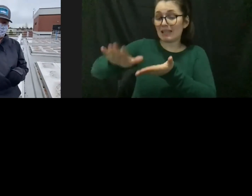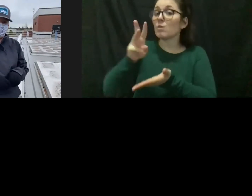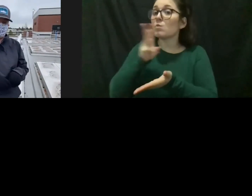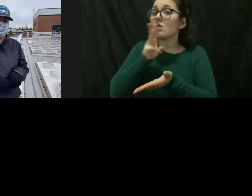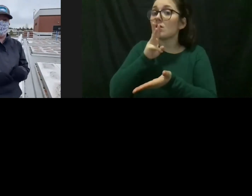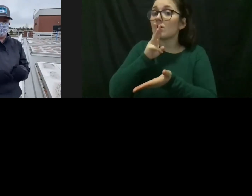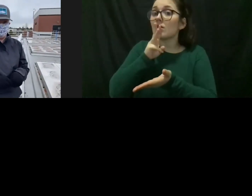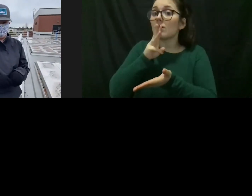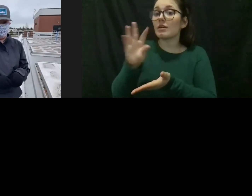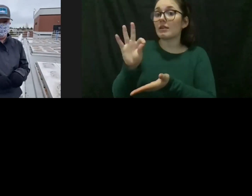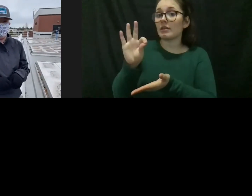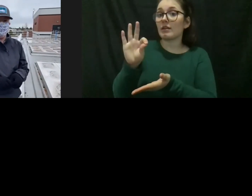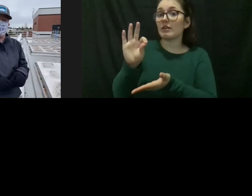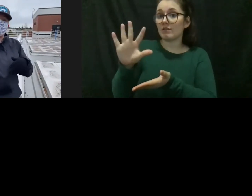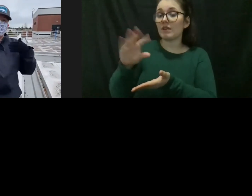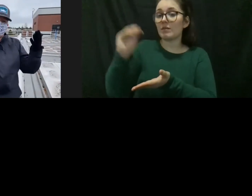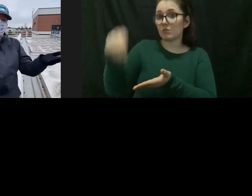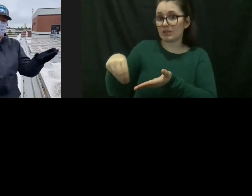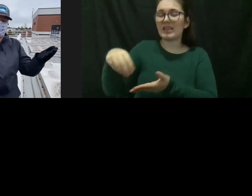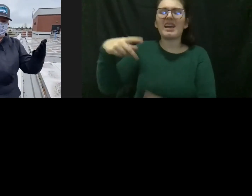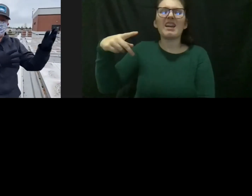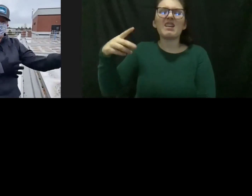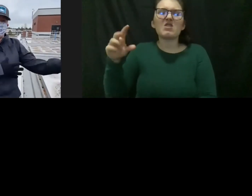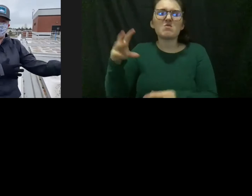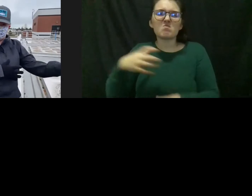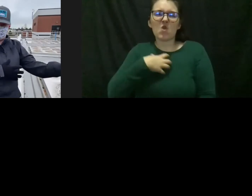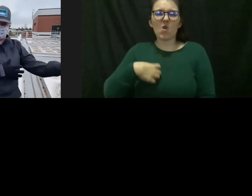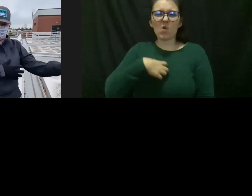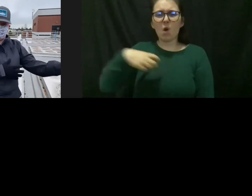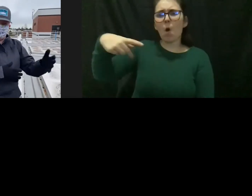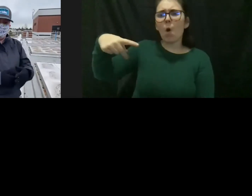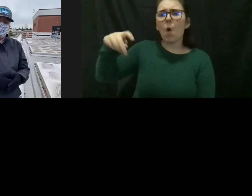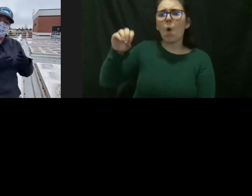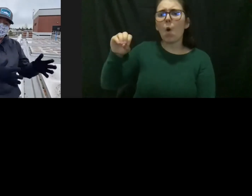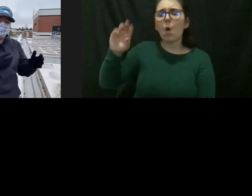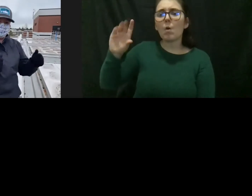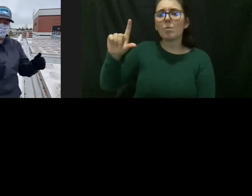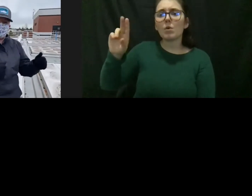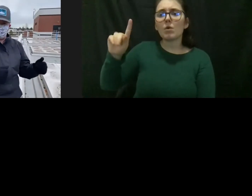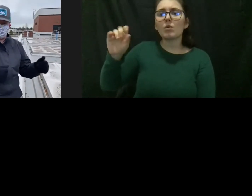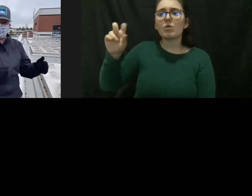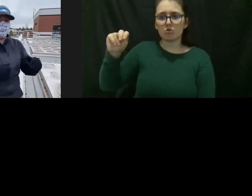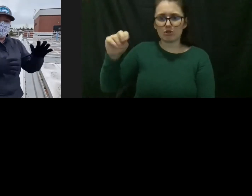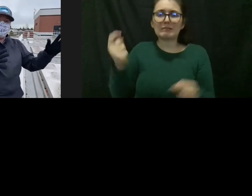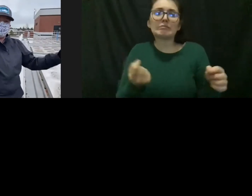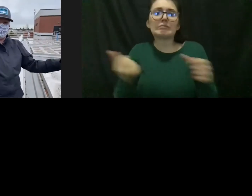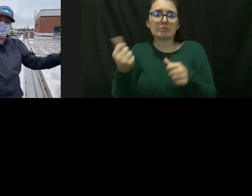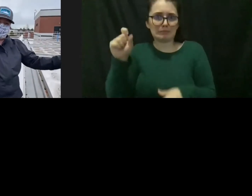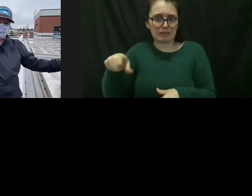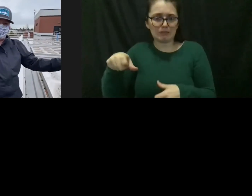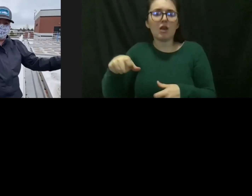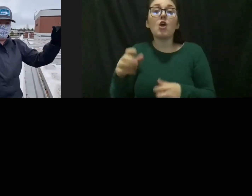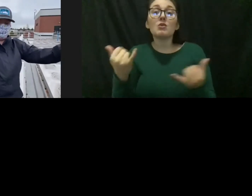97.5% of the pollutants before it is cleaned and goes out to the Willamette River. So we're going to show you, as I mentioned, all the steps